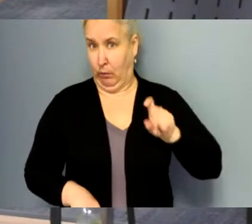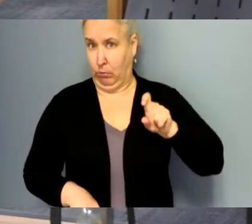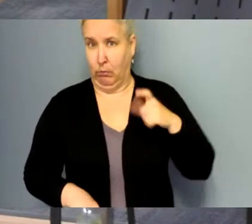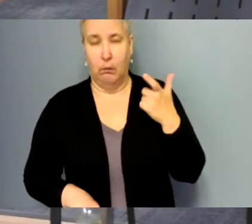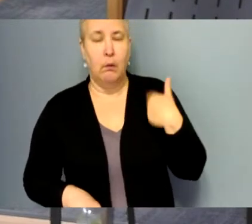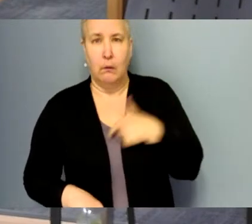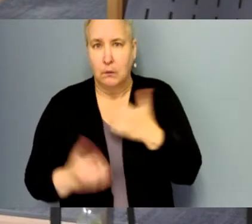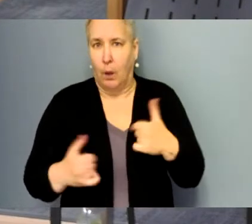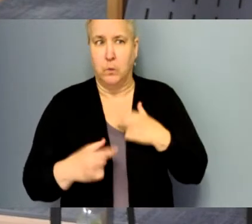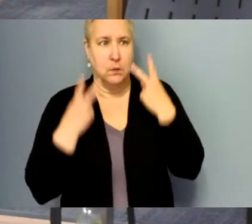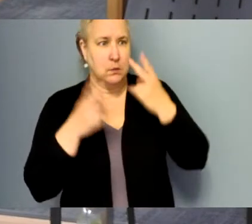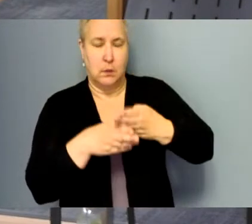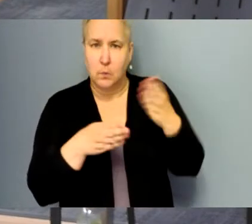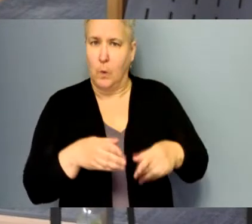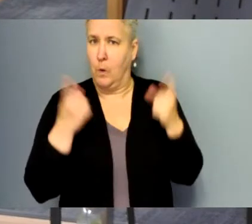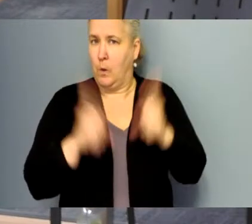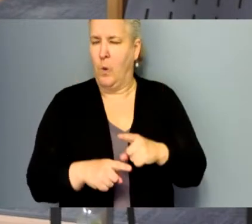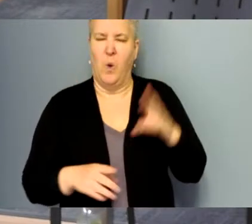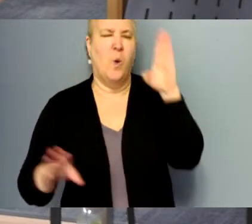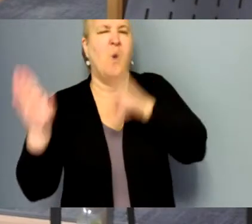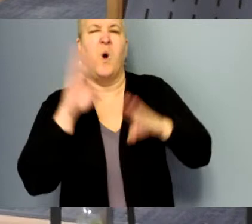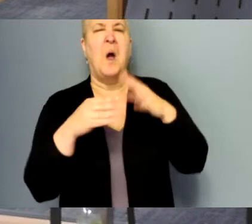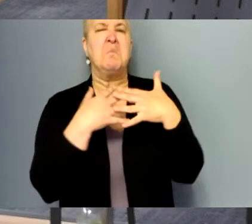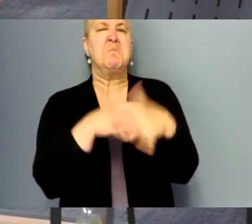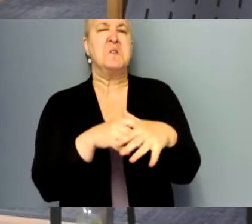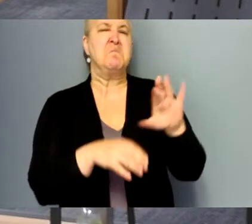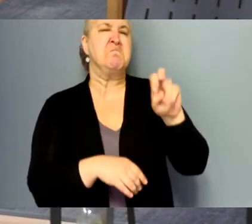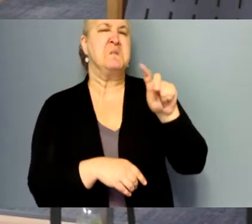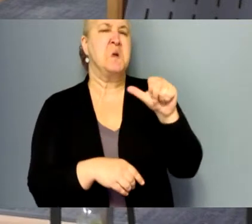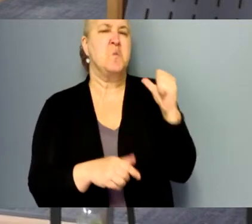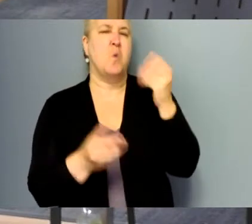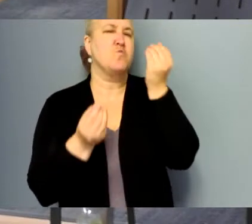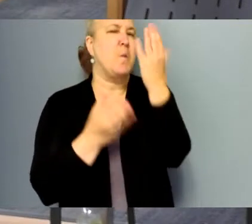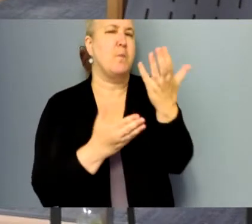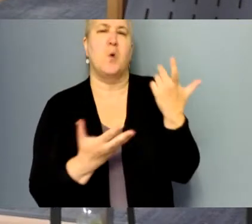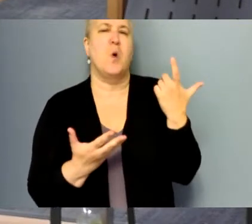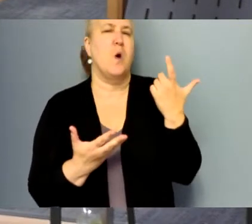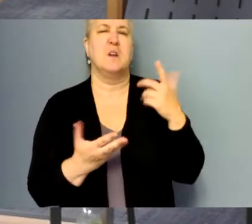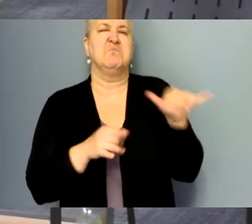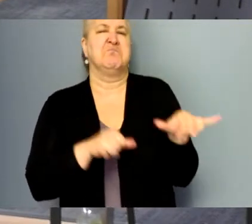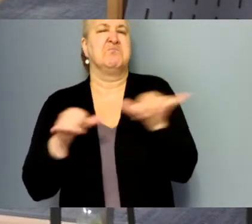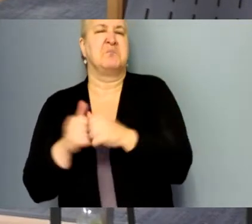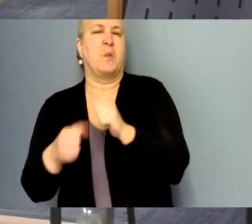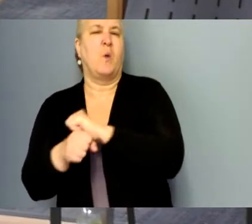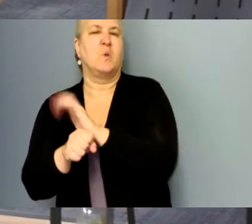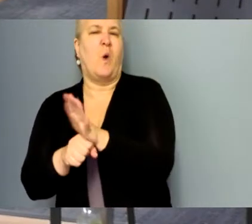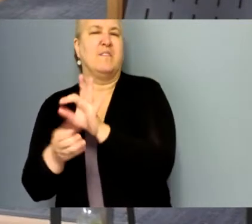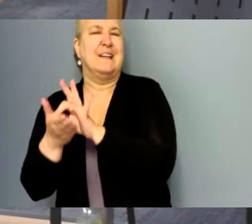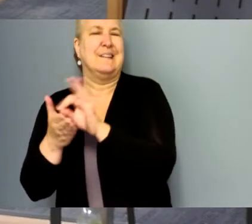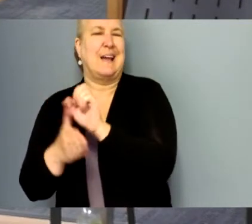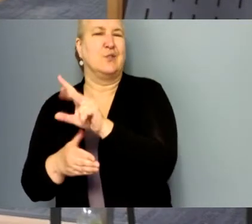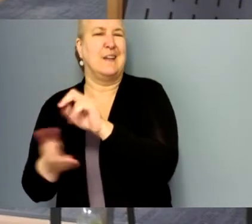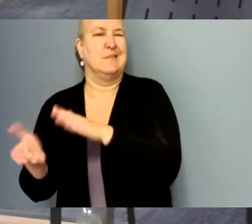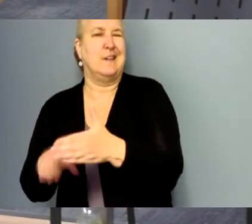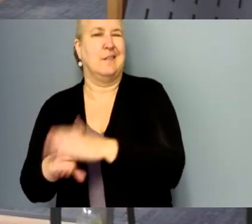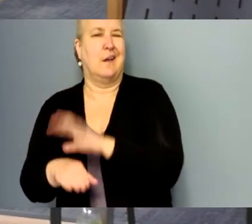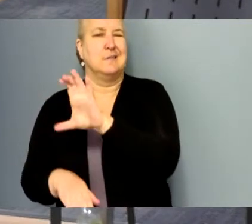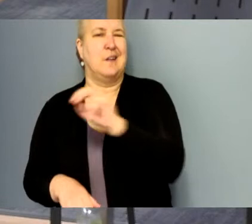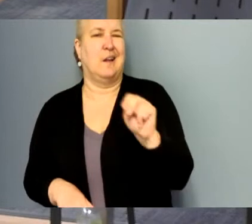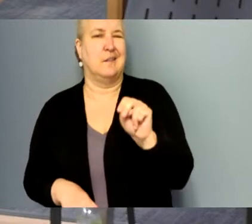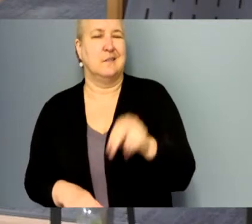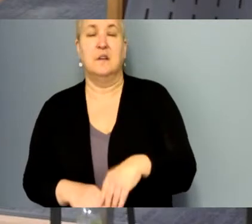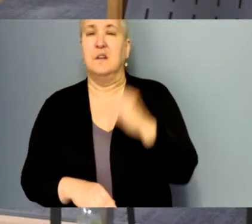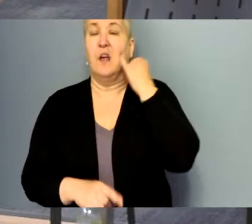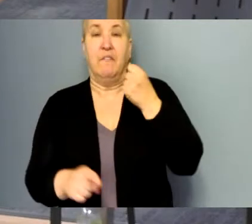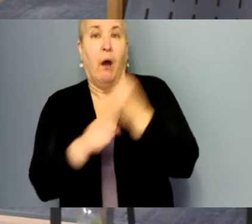are now seeing the results. Don't worry, mainstream media will not be reporting them like they did the COVID countdown death on CNN. If